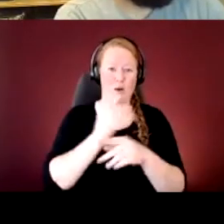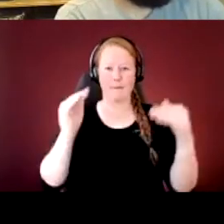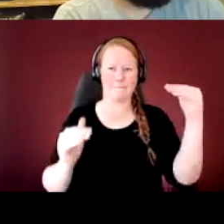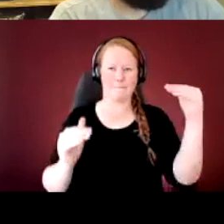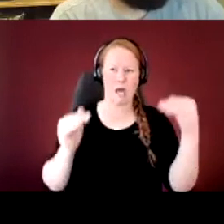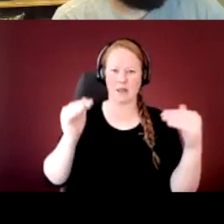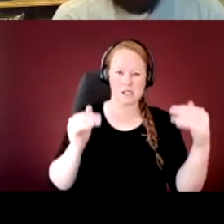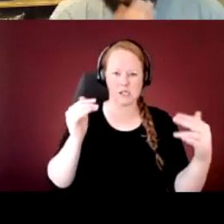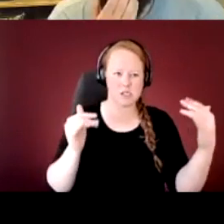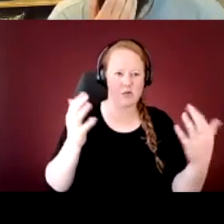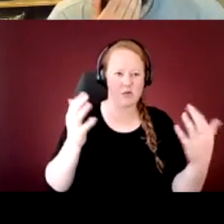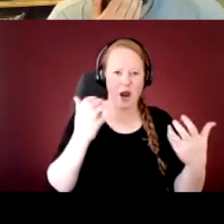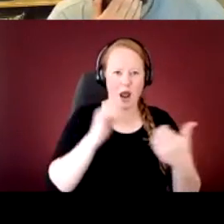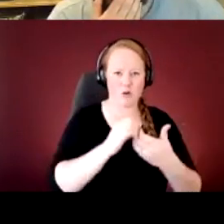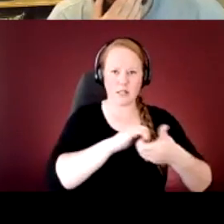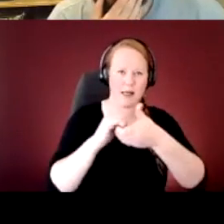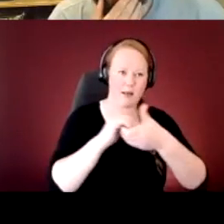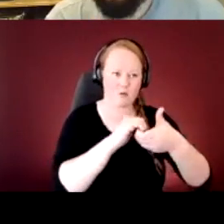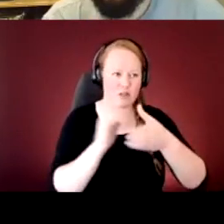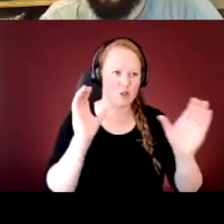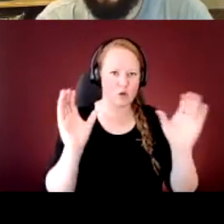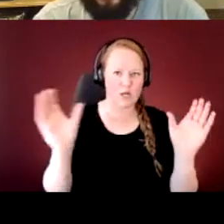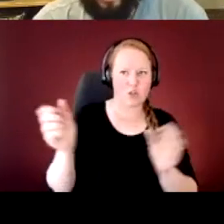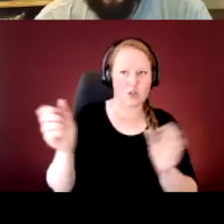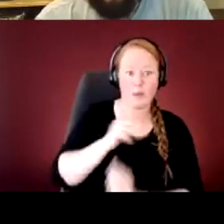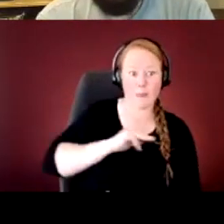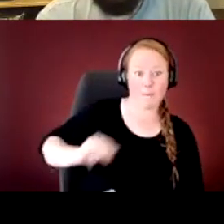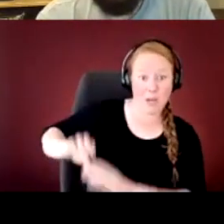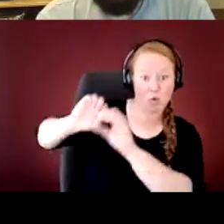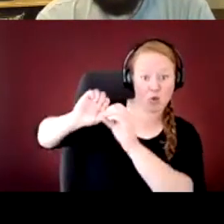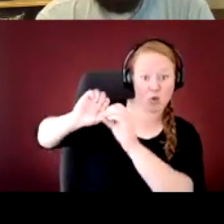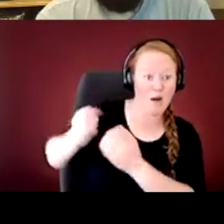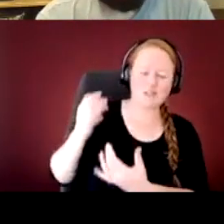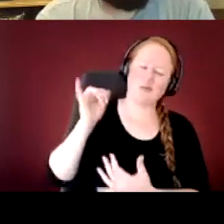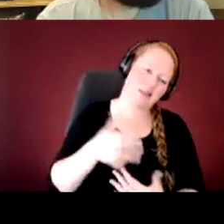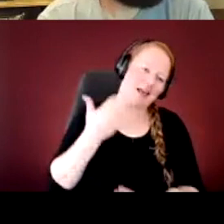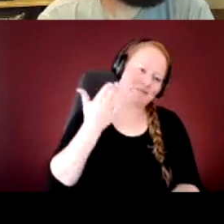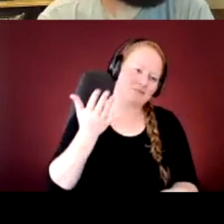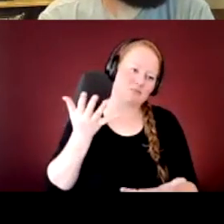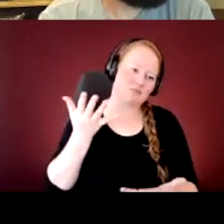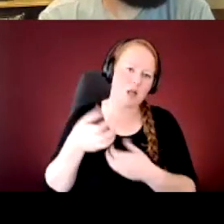in collaboration and communication with the mayor's office. That's kind of why we wanted to have this discussion.